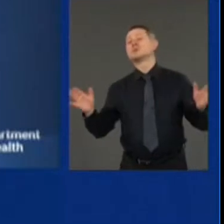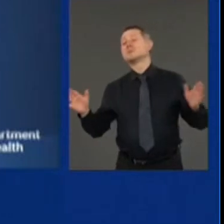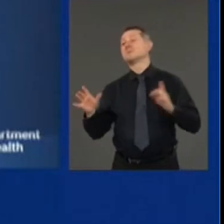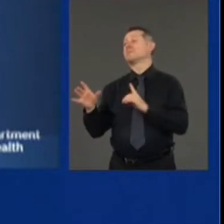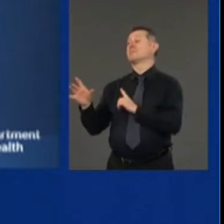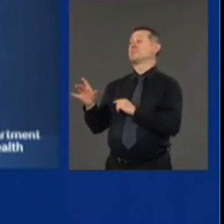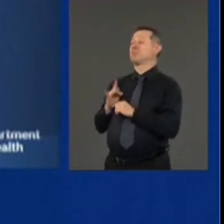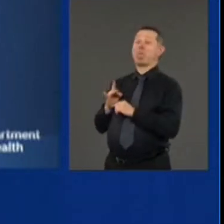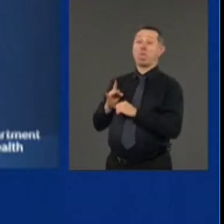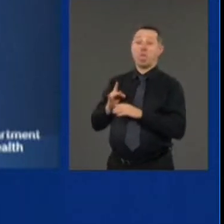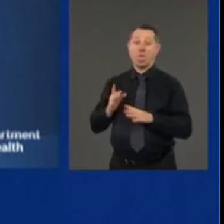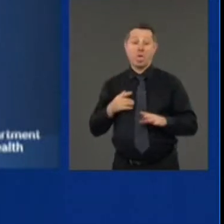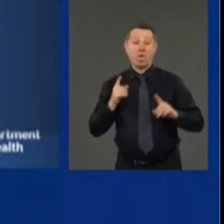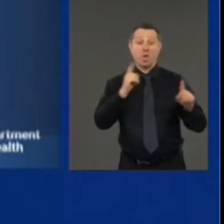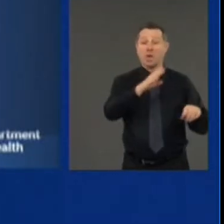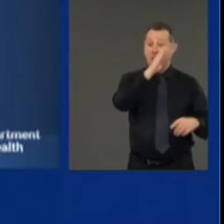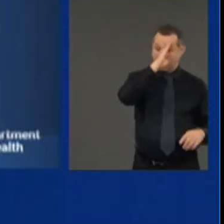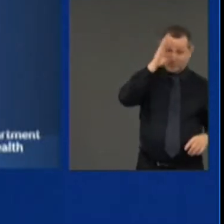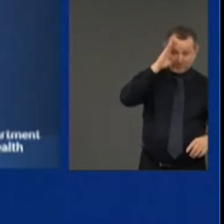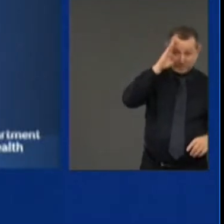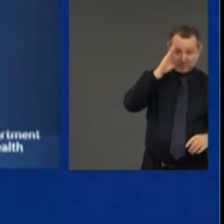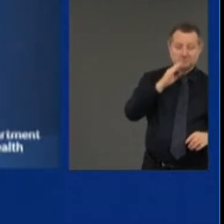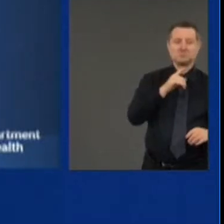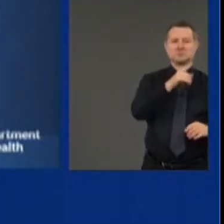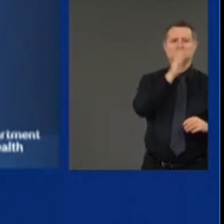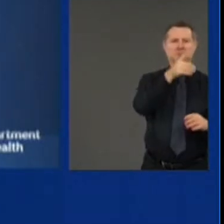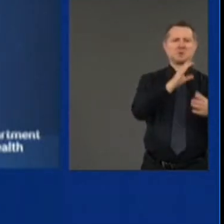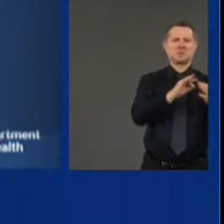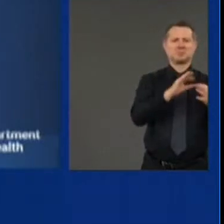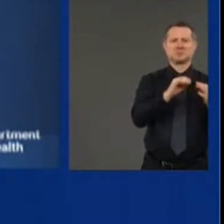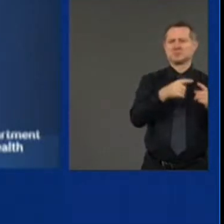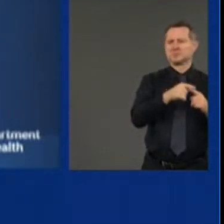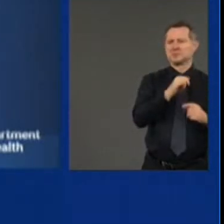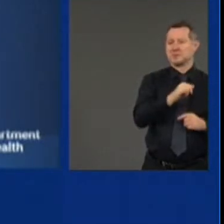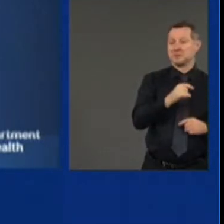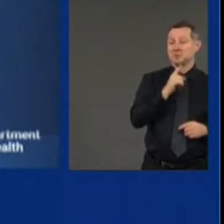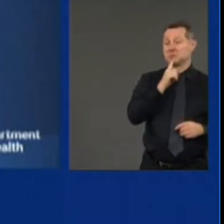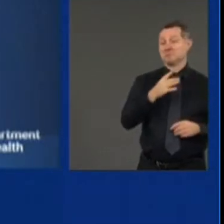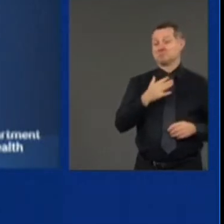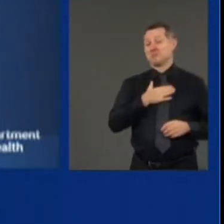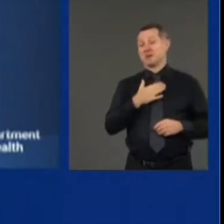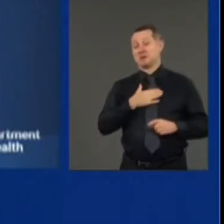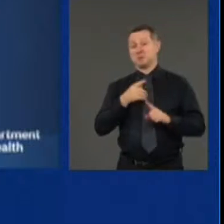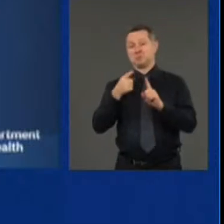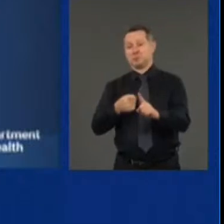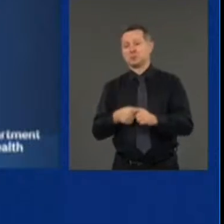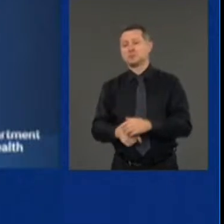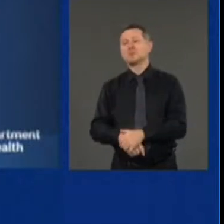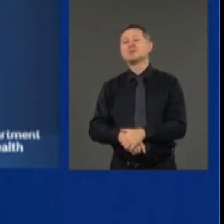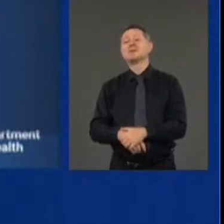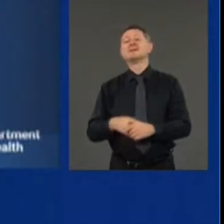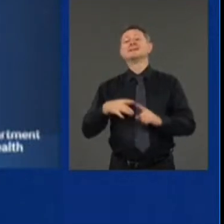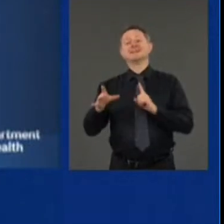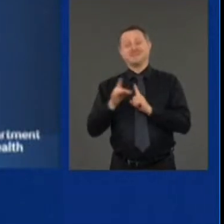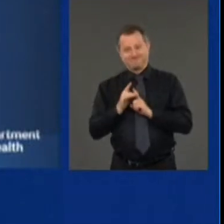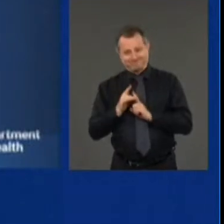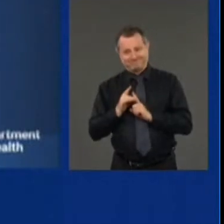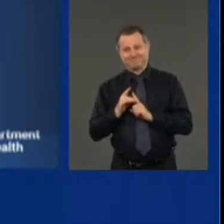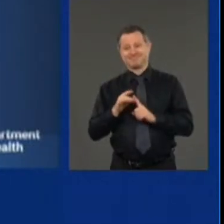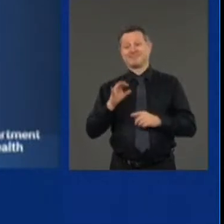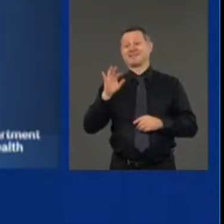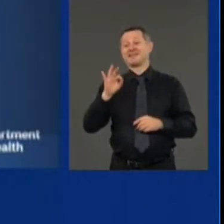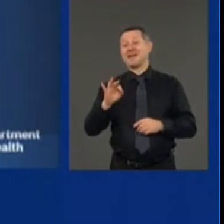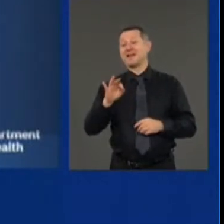hospital. I know Dr. Rich could comment about that. But what I'm saying is that they are not infectious. They are not contagious